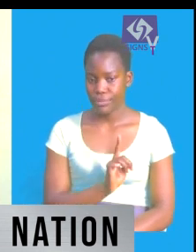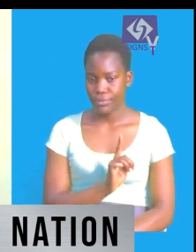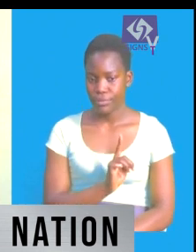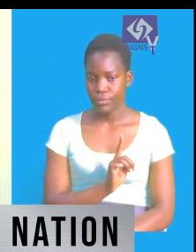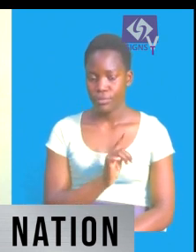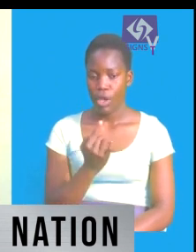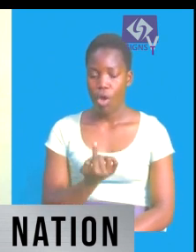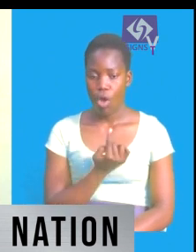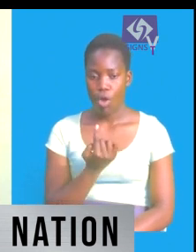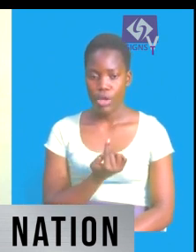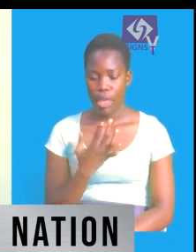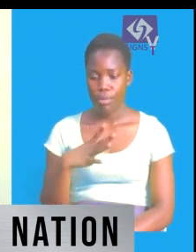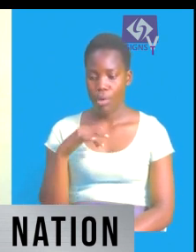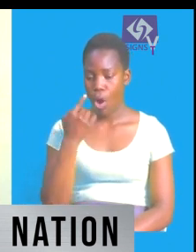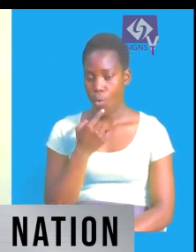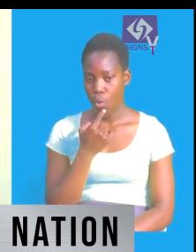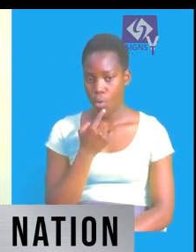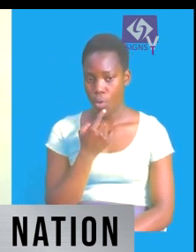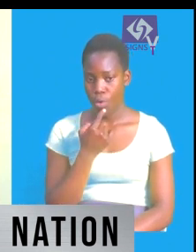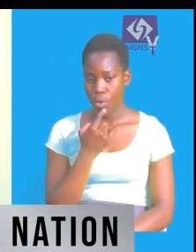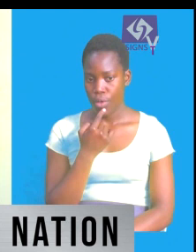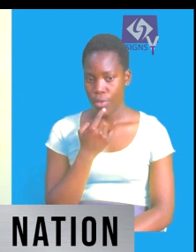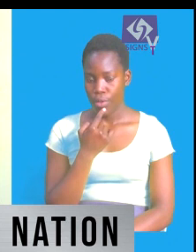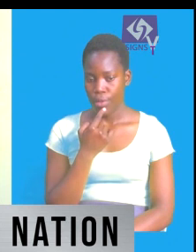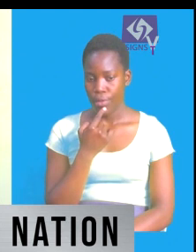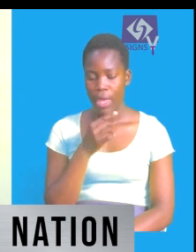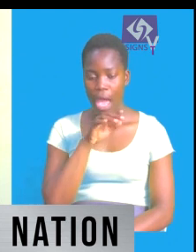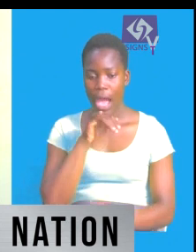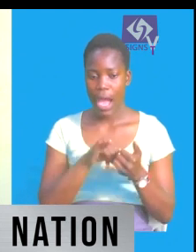from those ones who have probably maybe lost